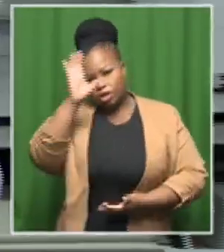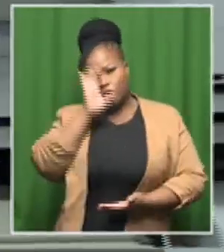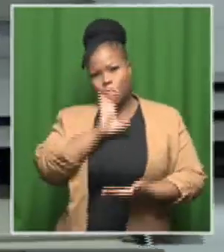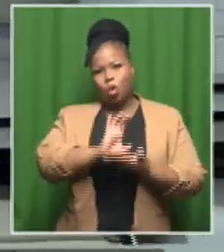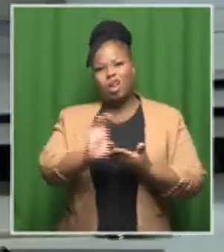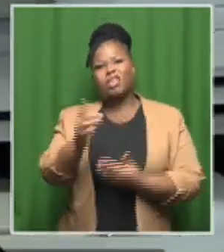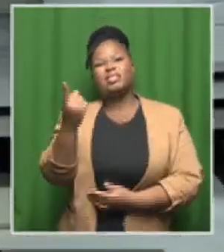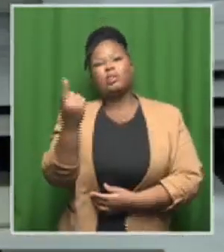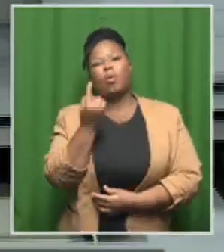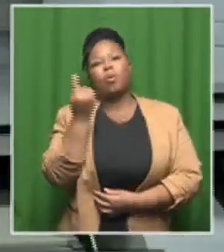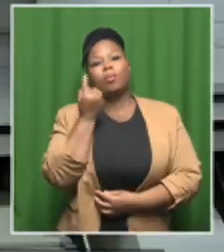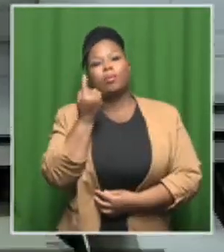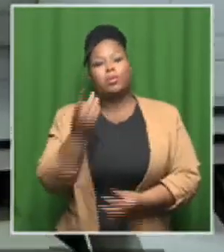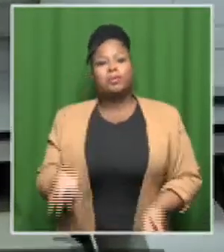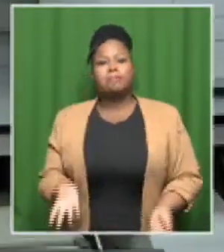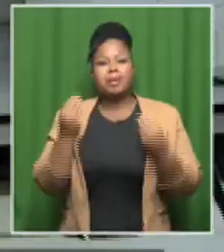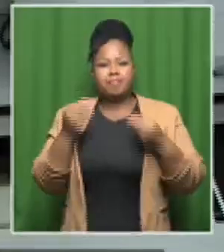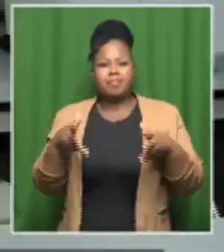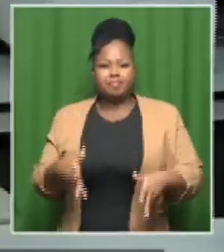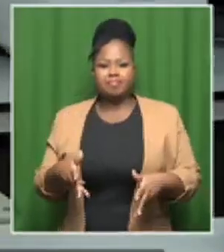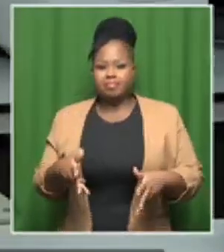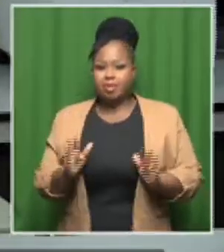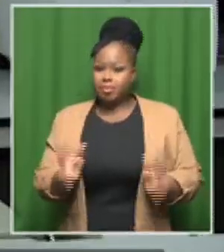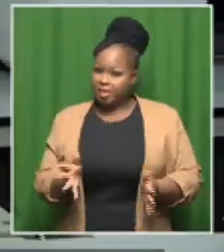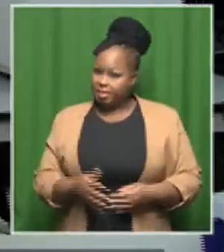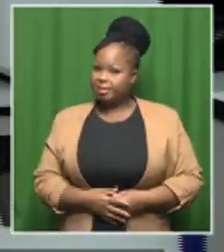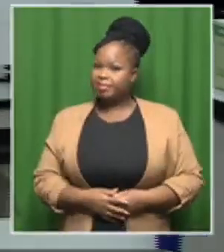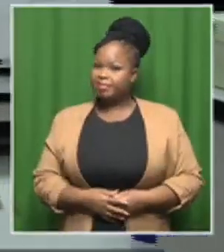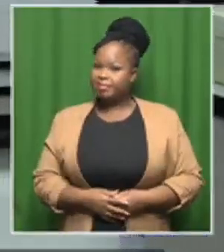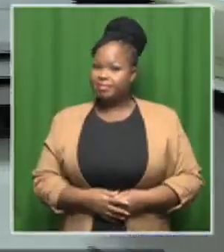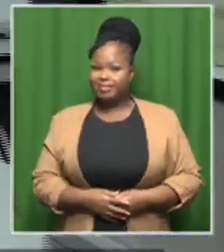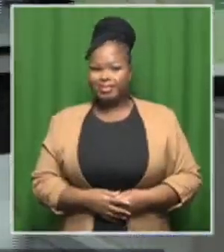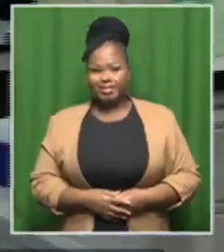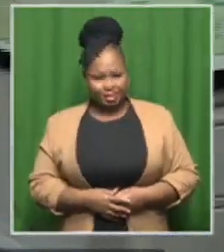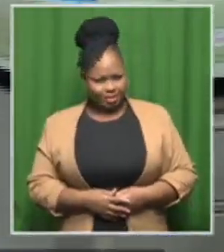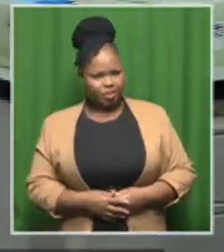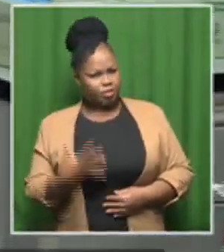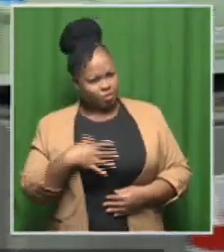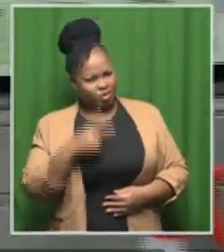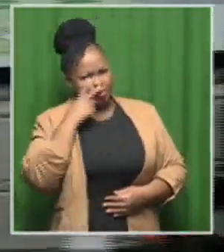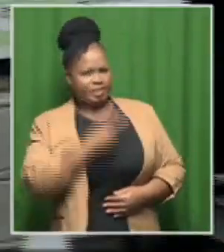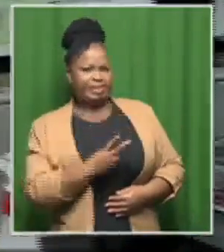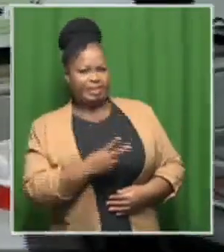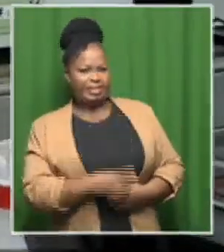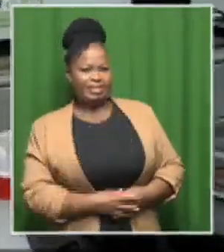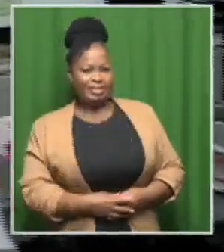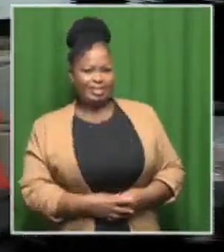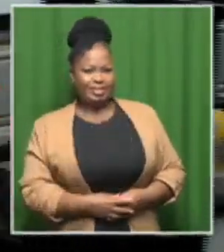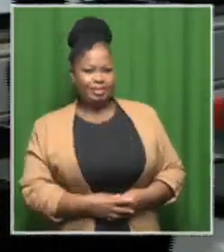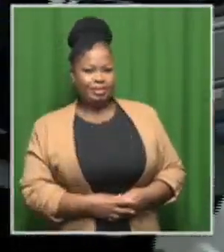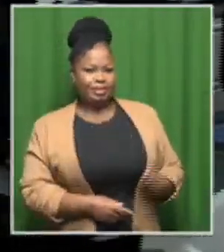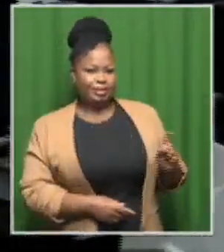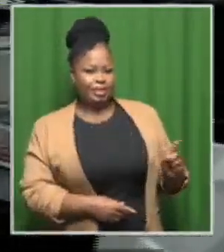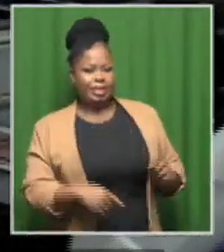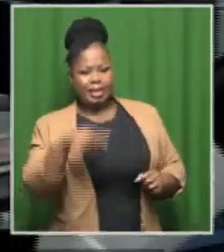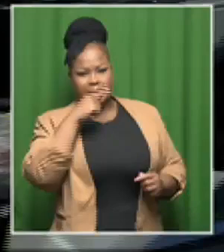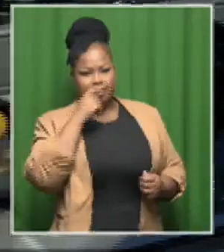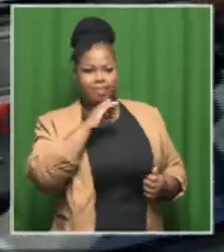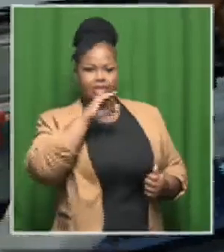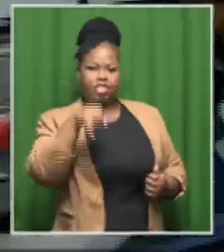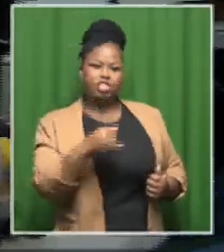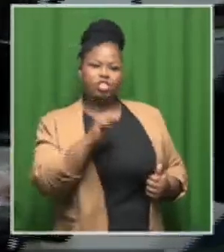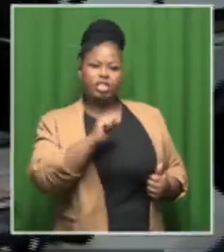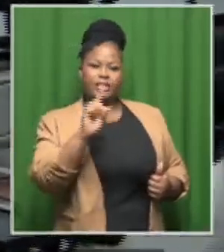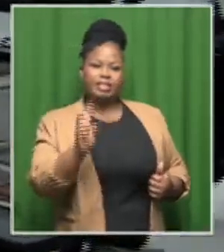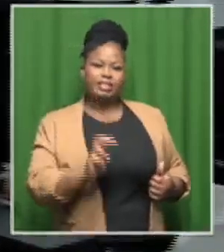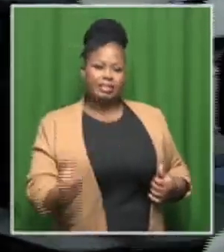only place you can find in the continent. Oh, let's so there's we want to see that yeah, this we call it Jess, and as